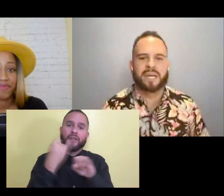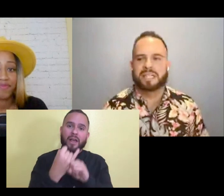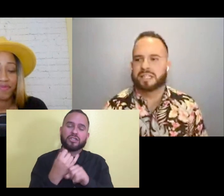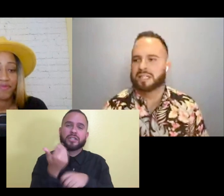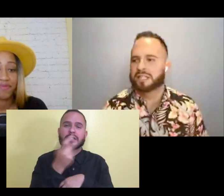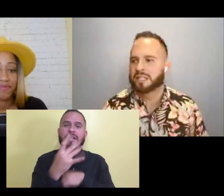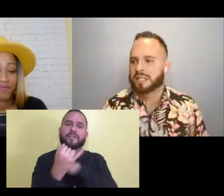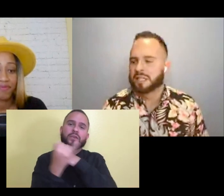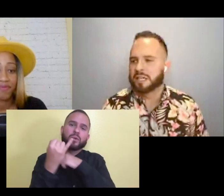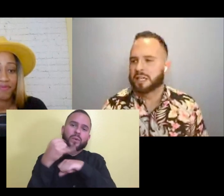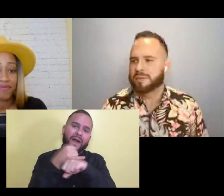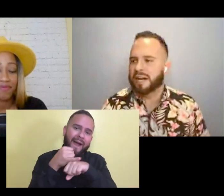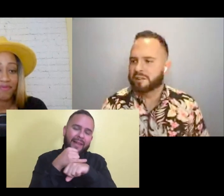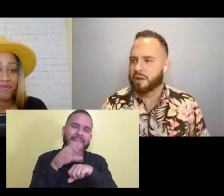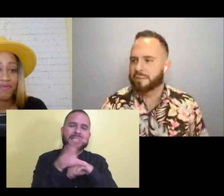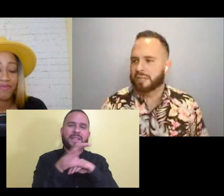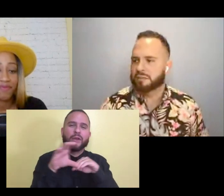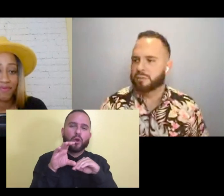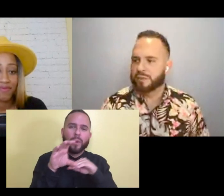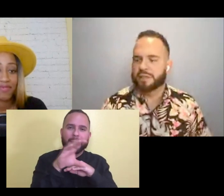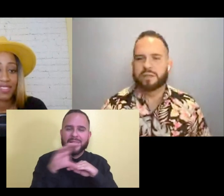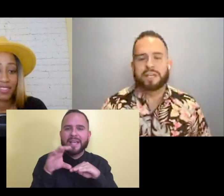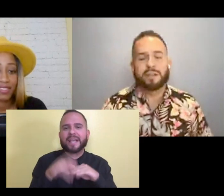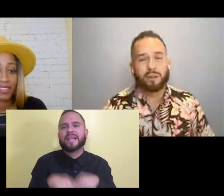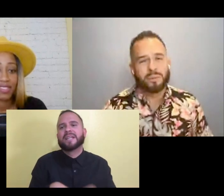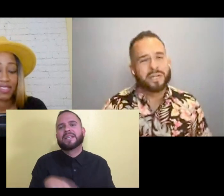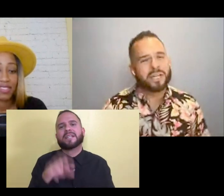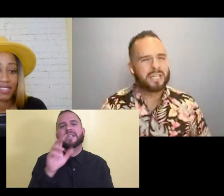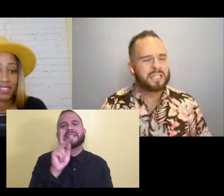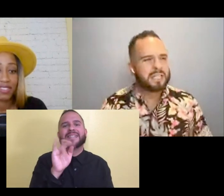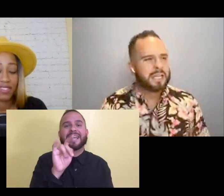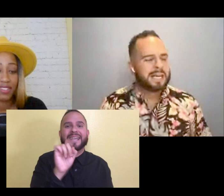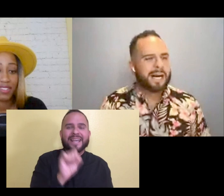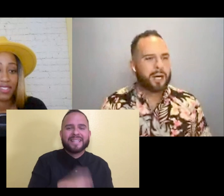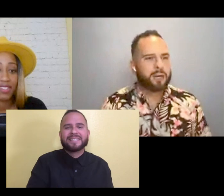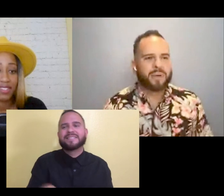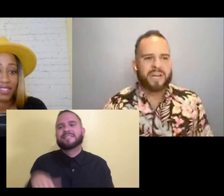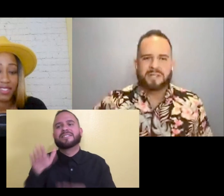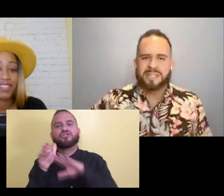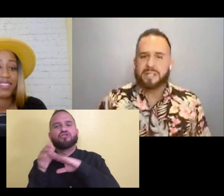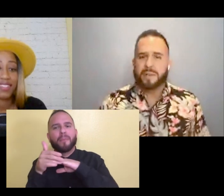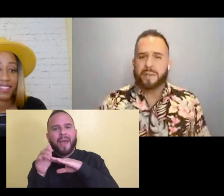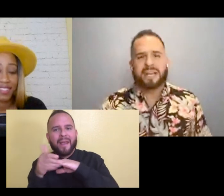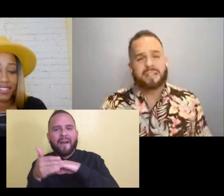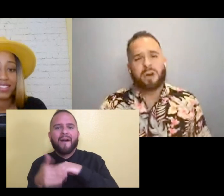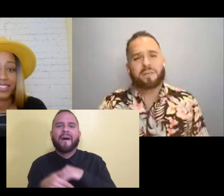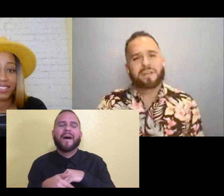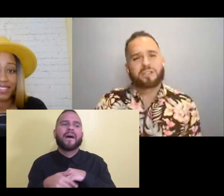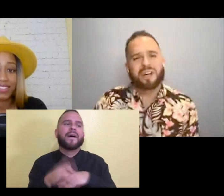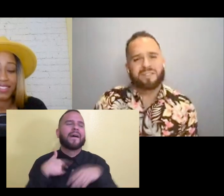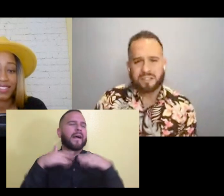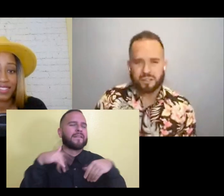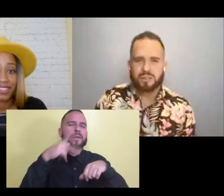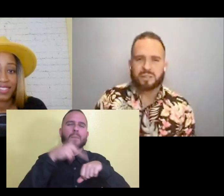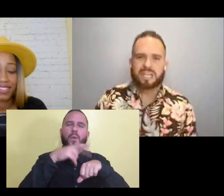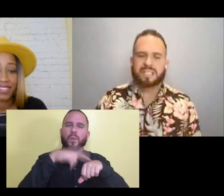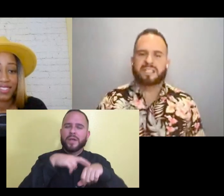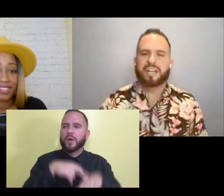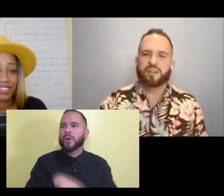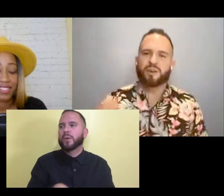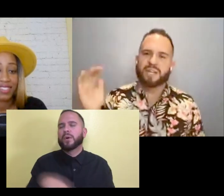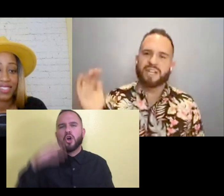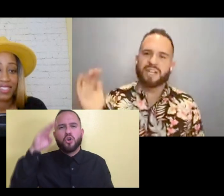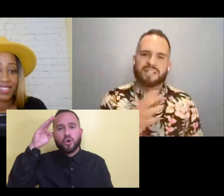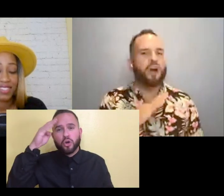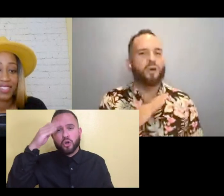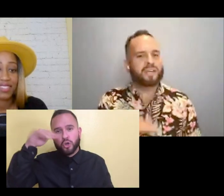Kitts, Jamaica. I haven't quite made it to Puerto Rico yet. Cuba. While I was in Spain, I did quite a bit of traveling too. I think,